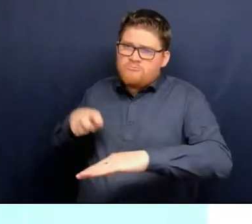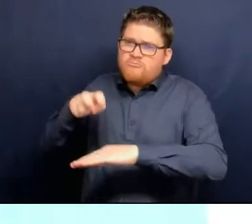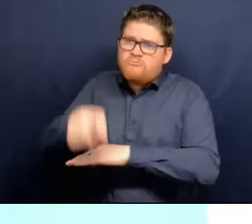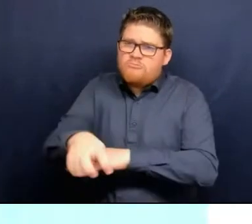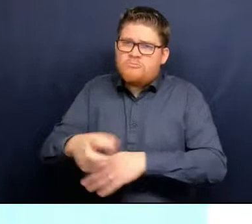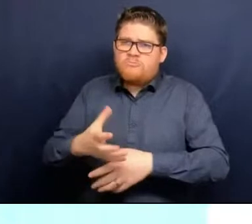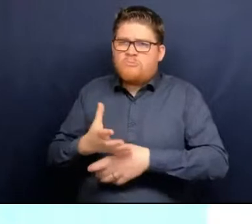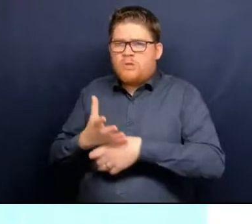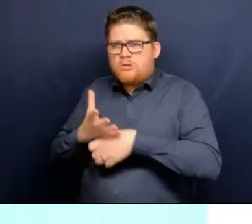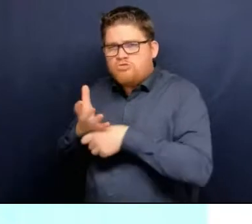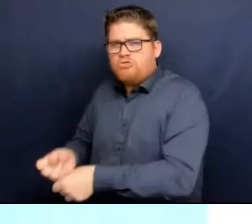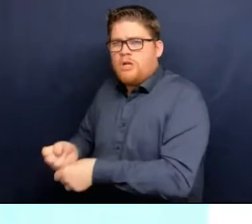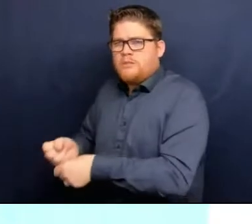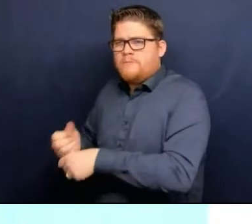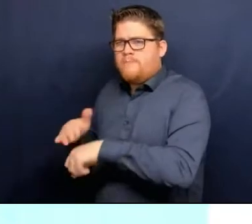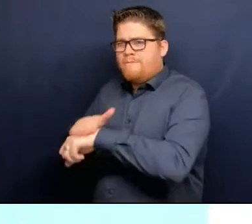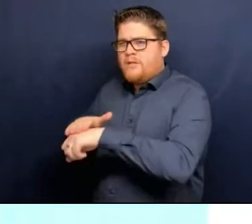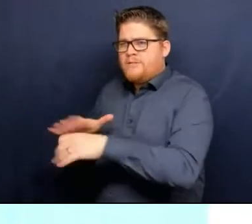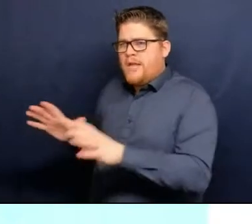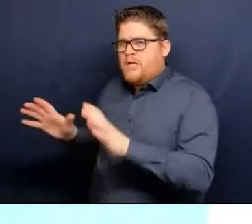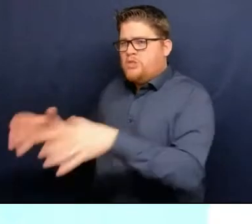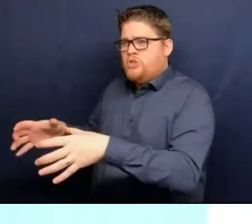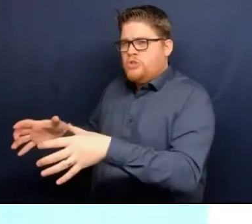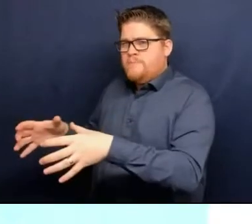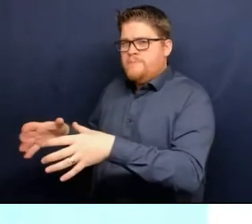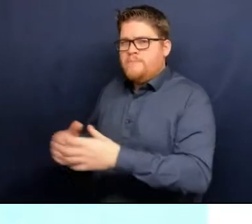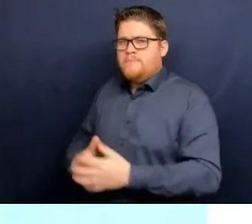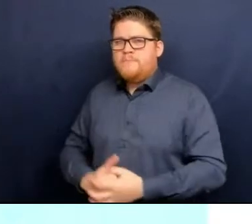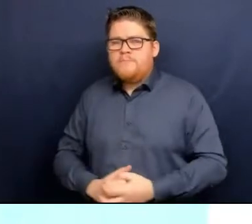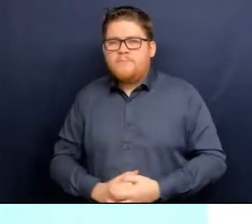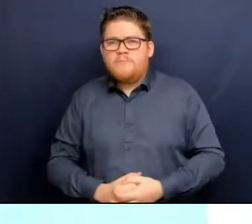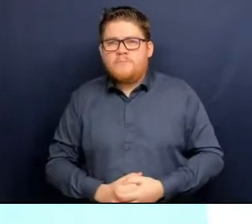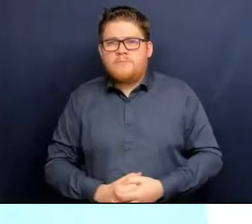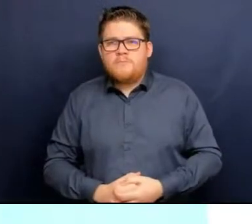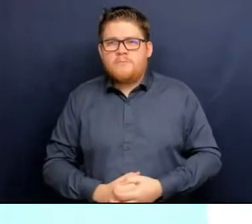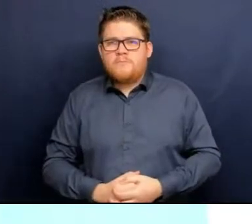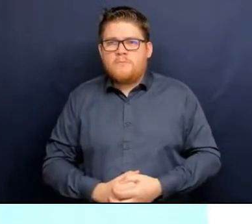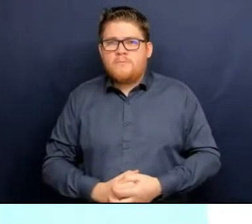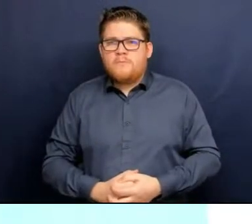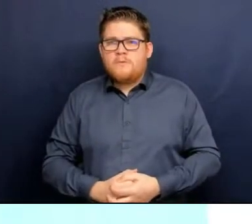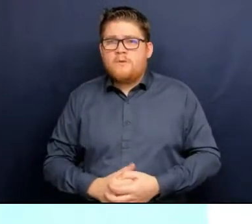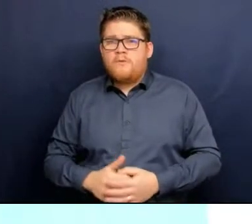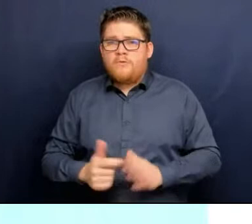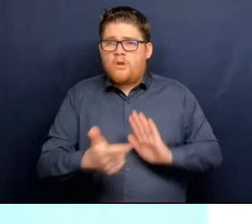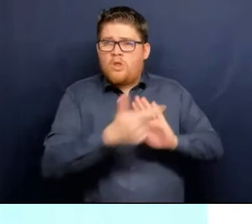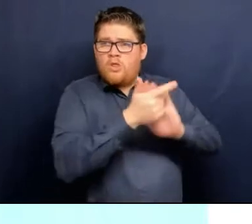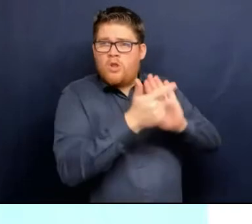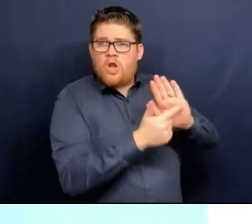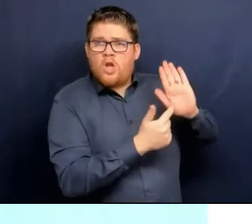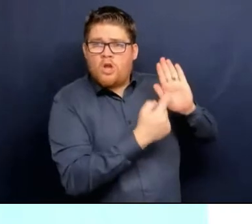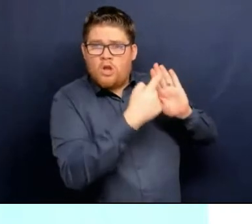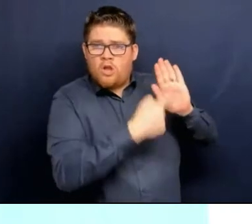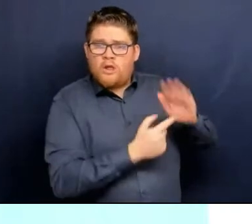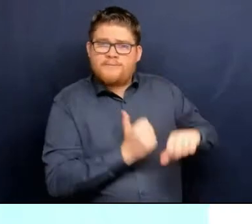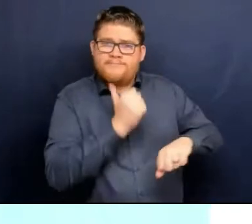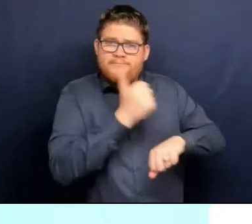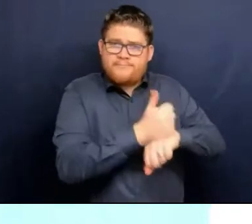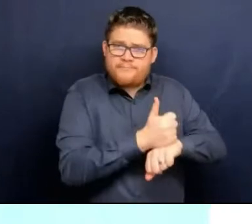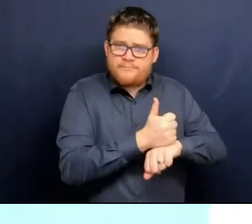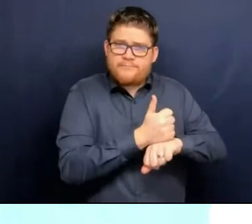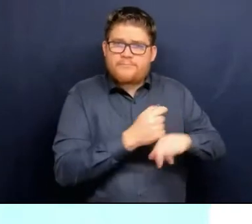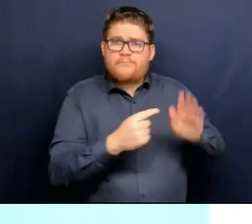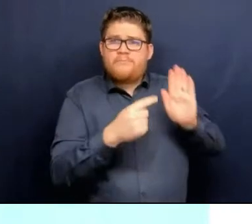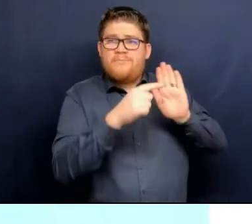of all, developing the legislation and now the action plan that we have. And I think it's a tool that each and every one of us here, as well, not